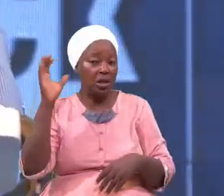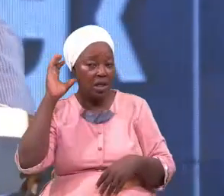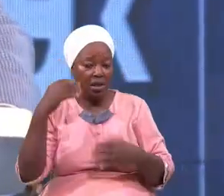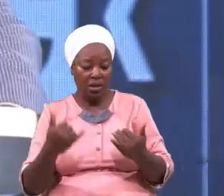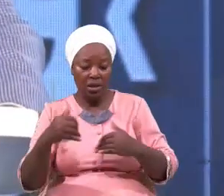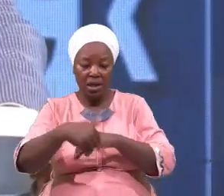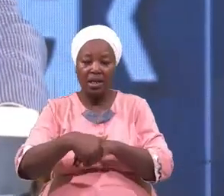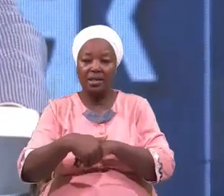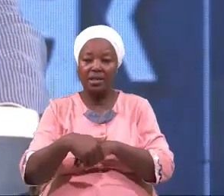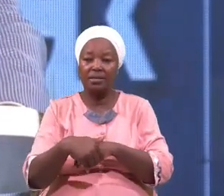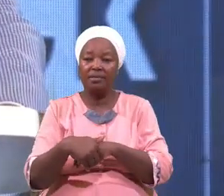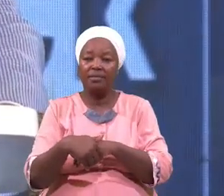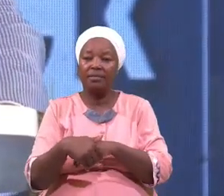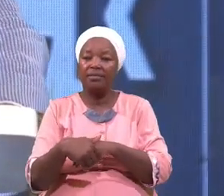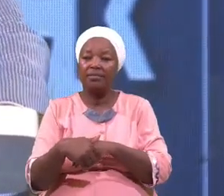tonight,